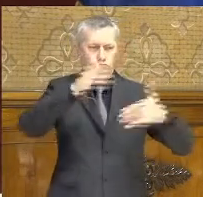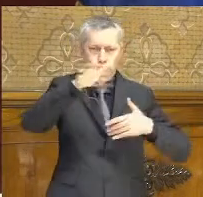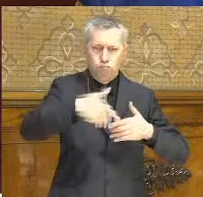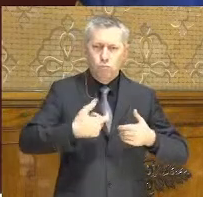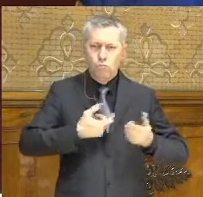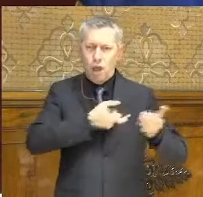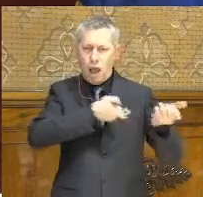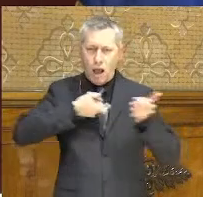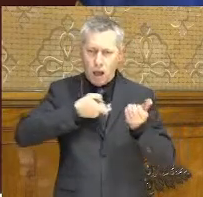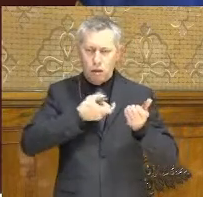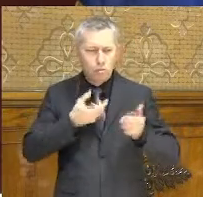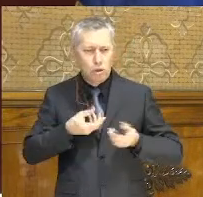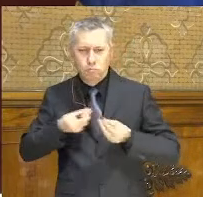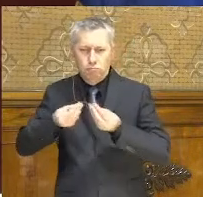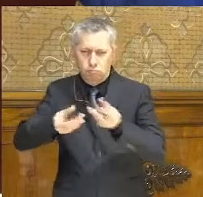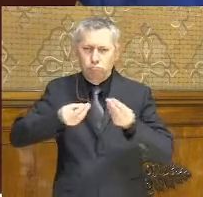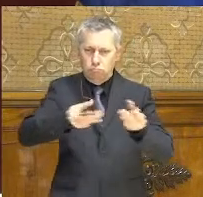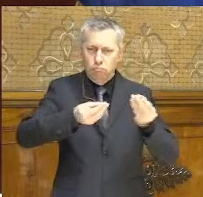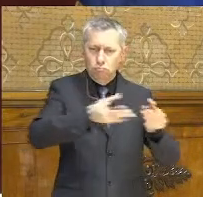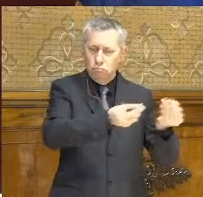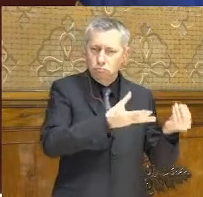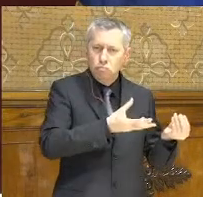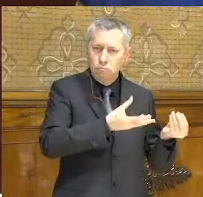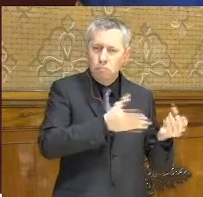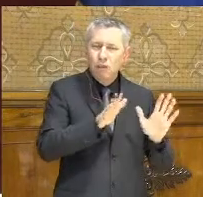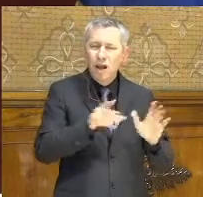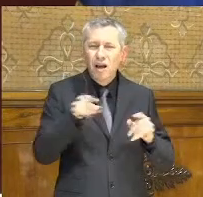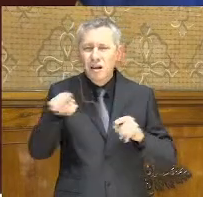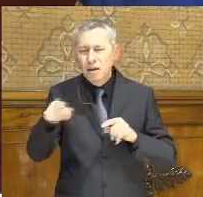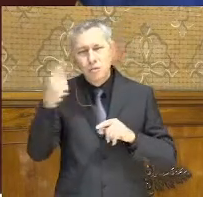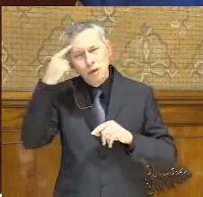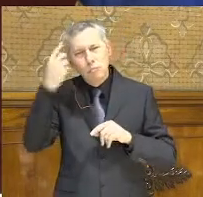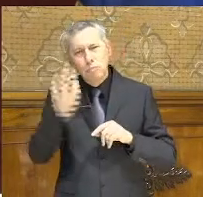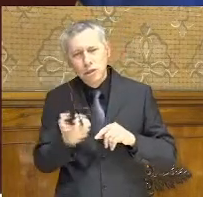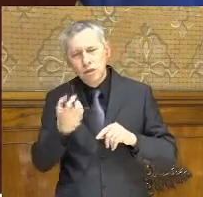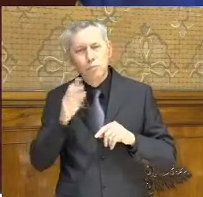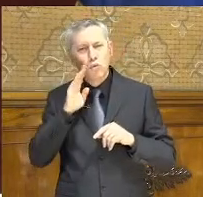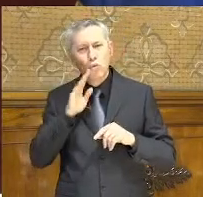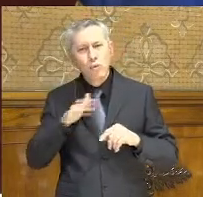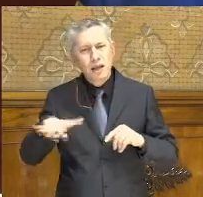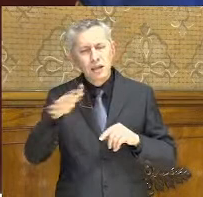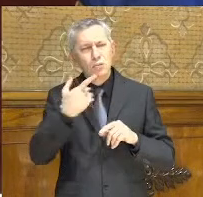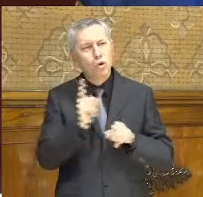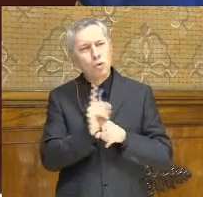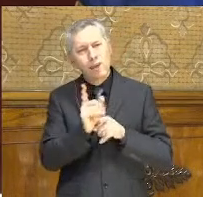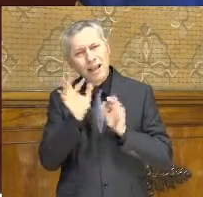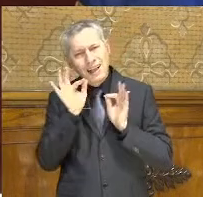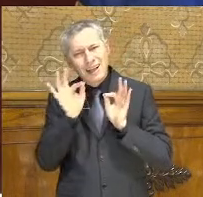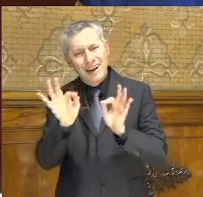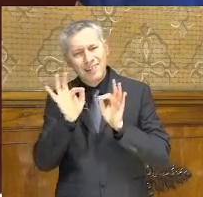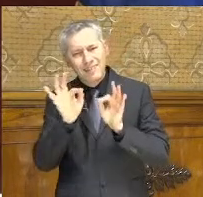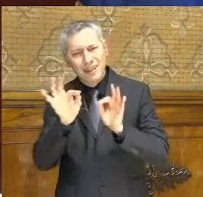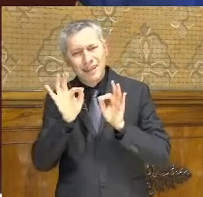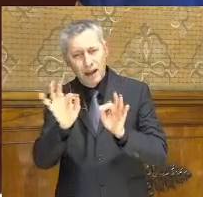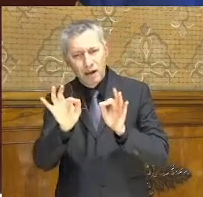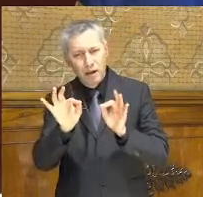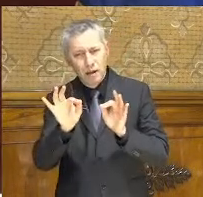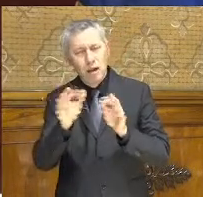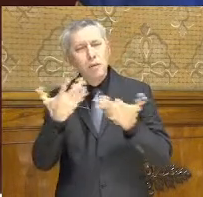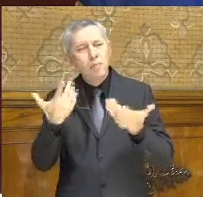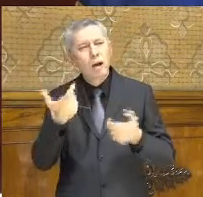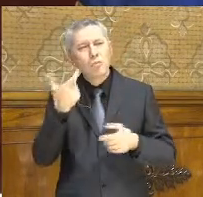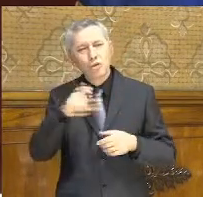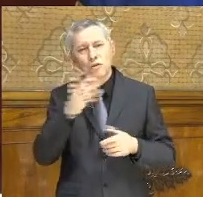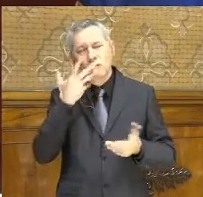to critique Europe, but as he says, to be in conversation with it. You